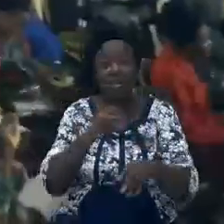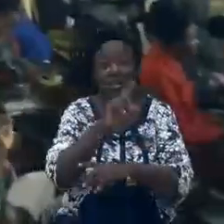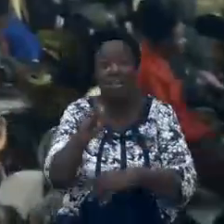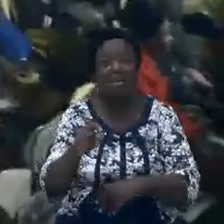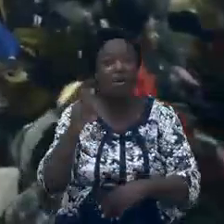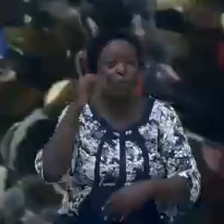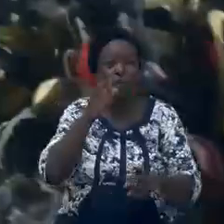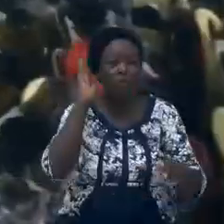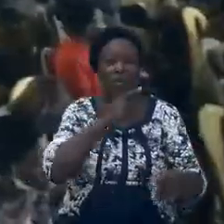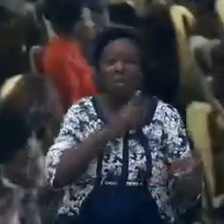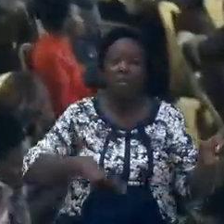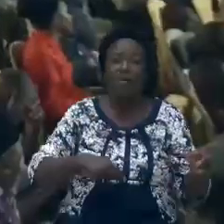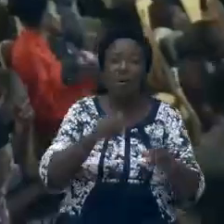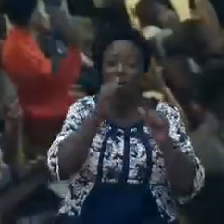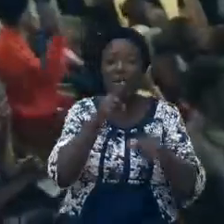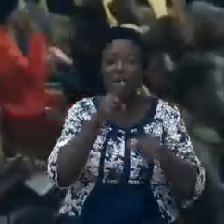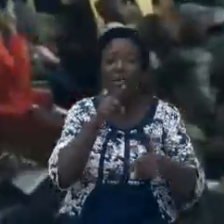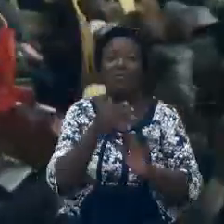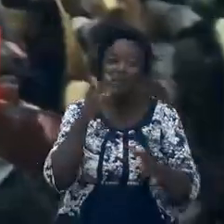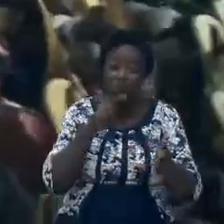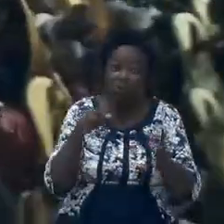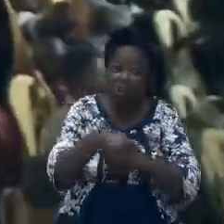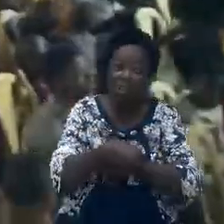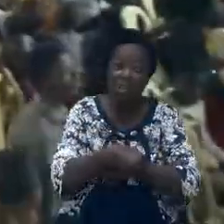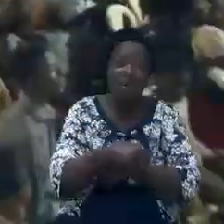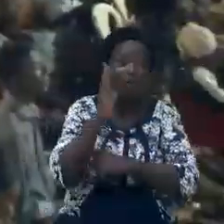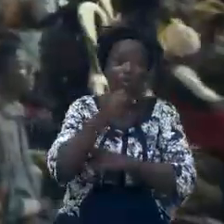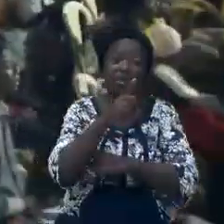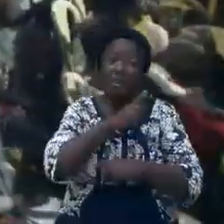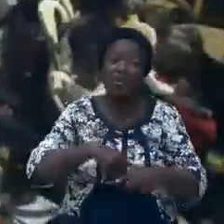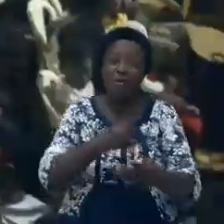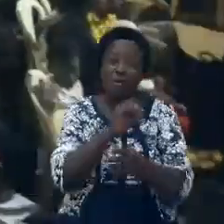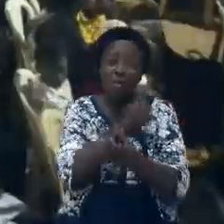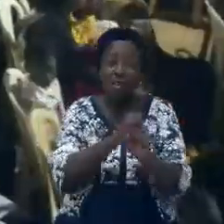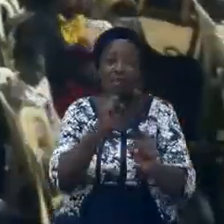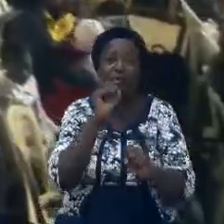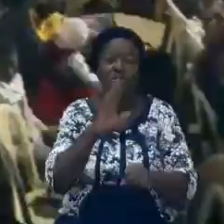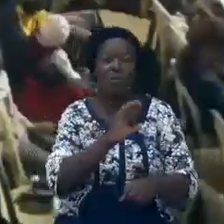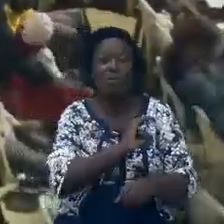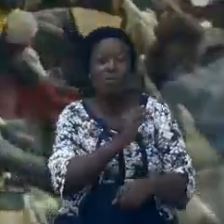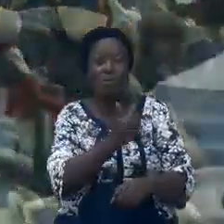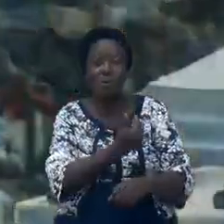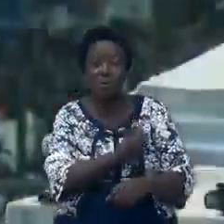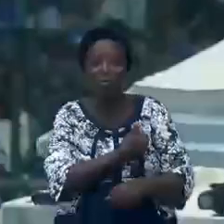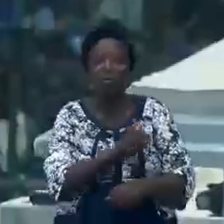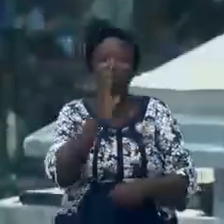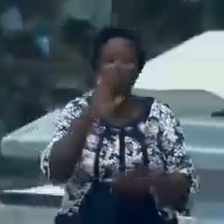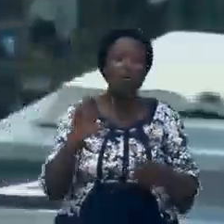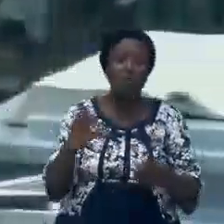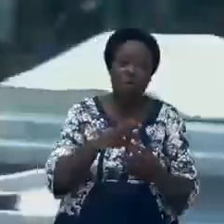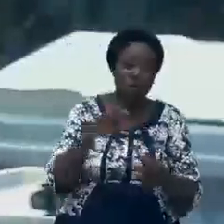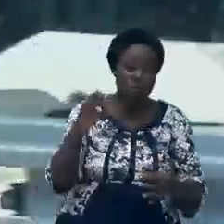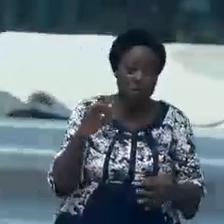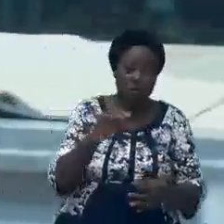Are you a candidate for blessing? Will the Lord bless you? Will the Lord save your soul? Heads